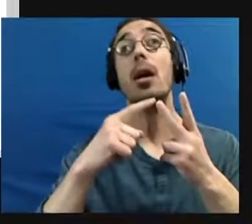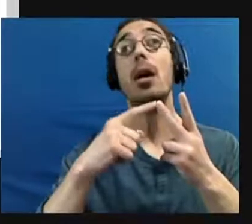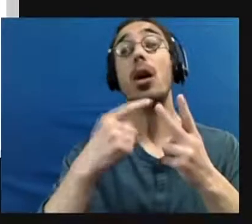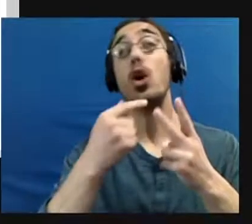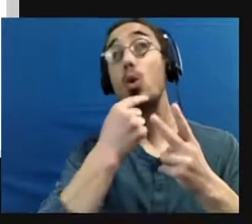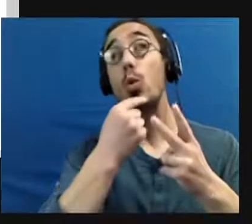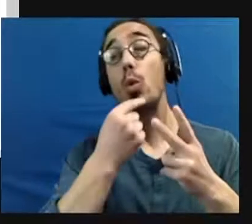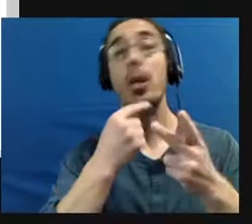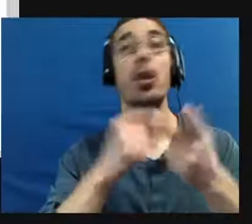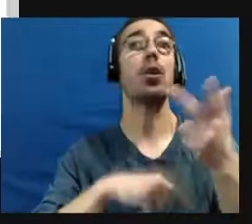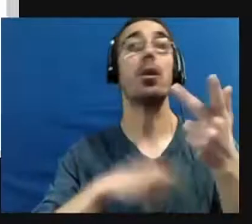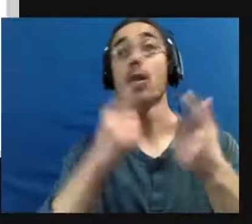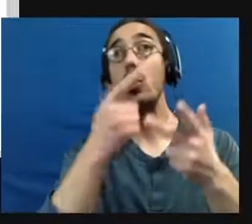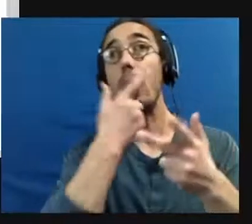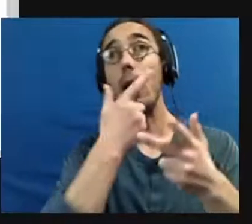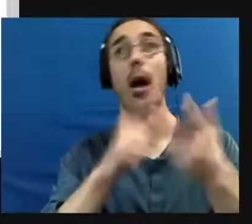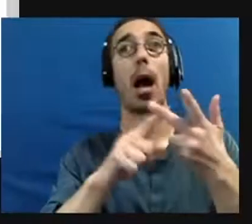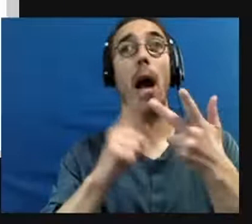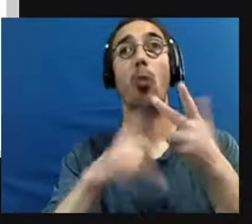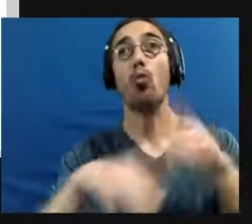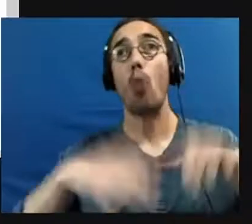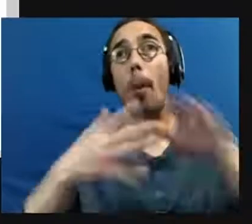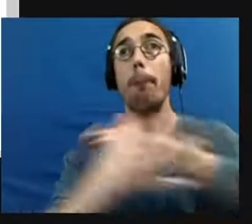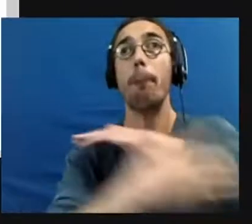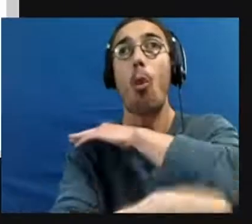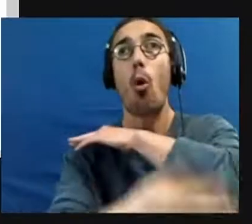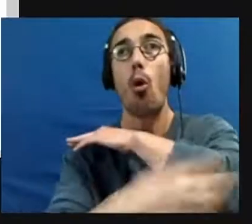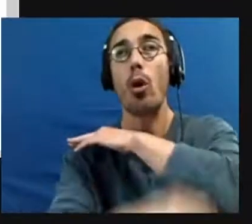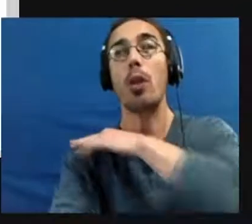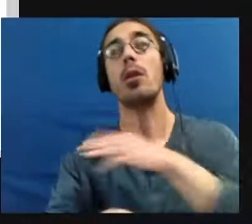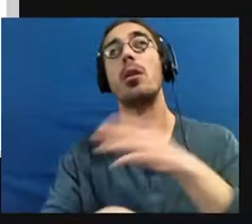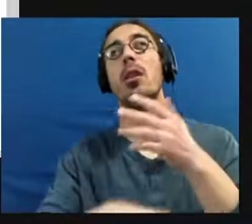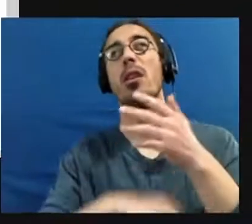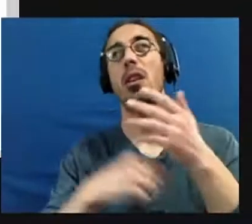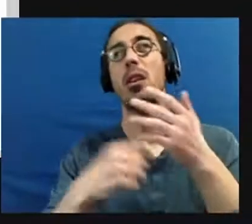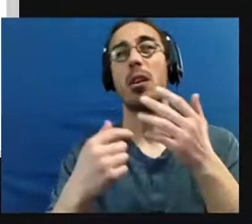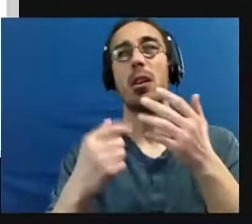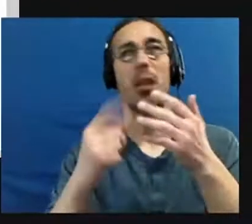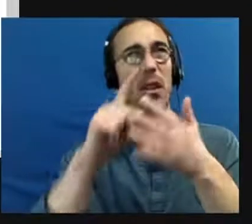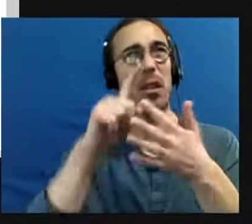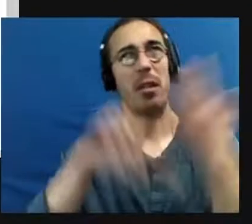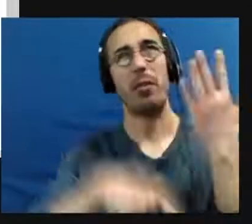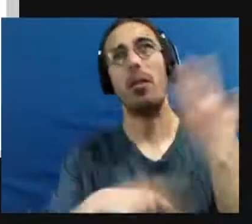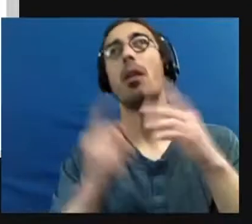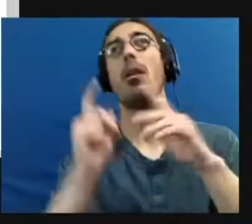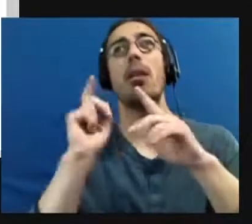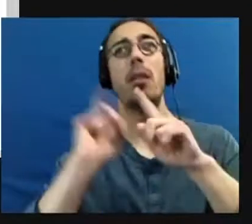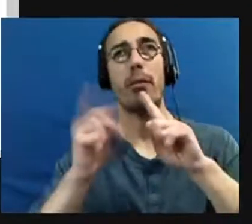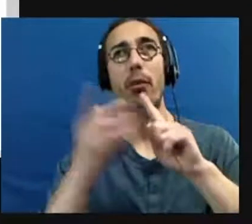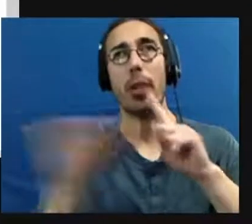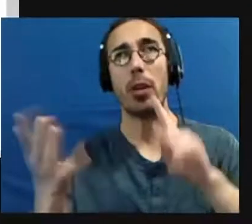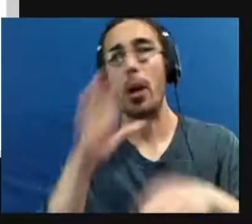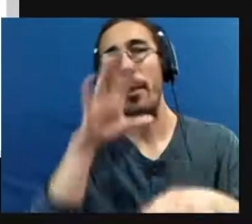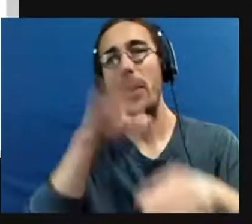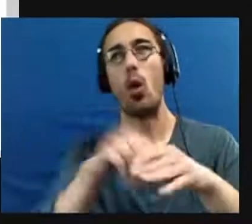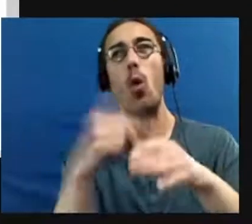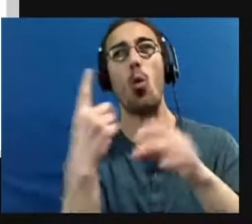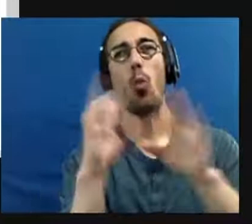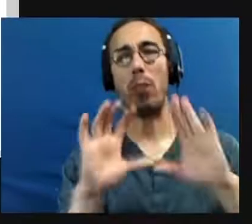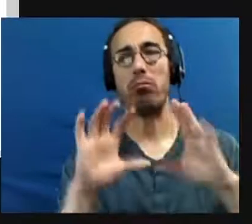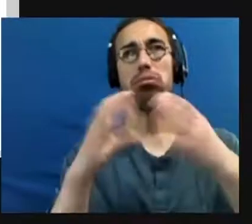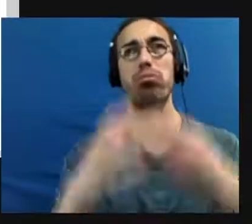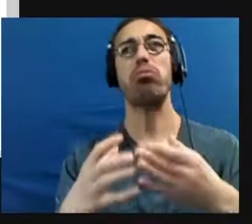and grew up poor, and they have like all of these lists of things that have put me into one marginalized category